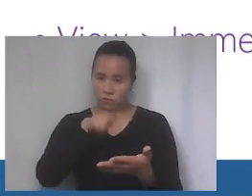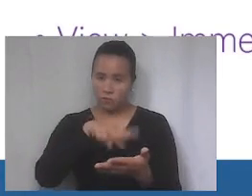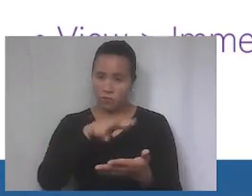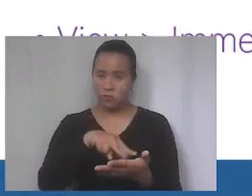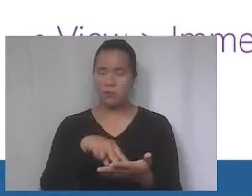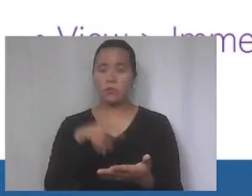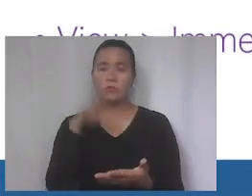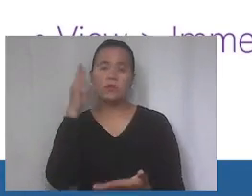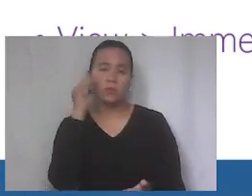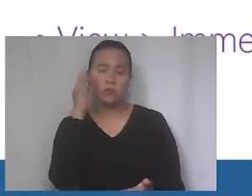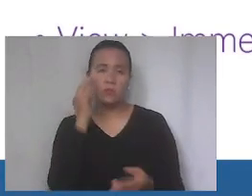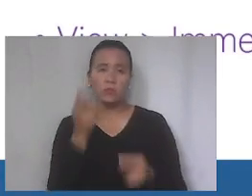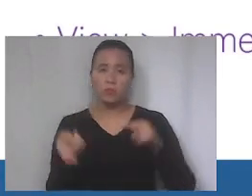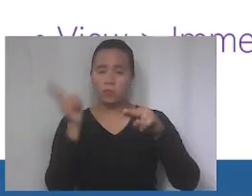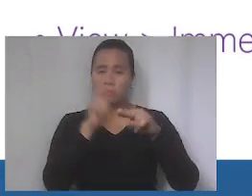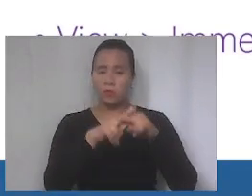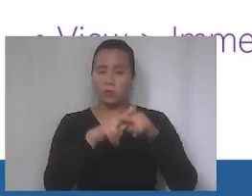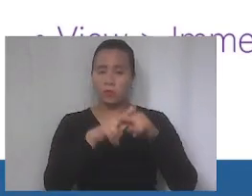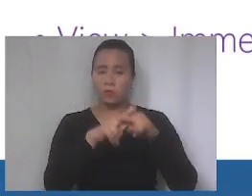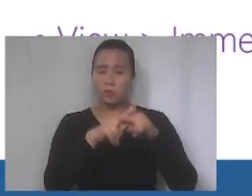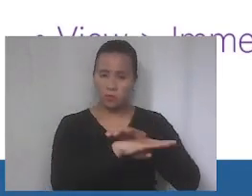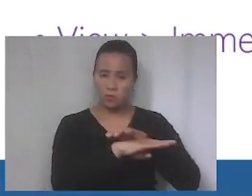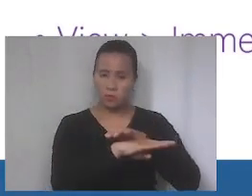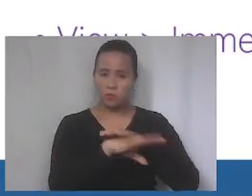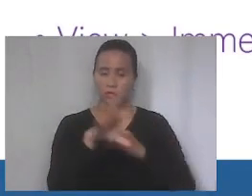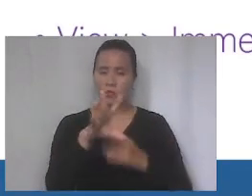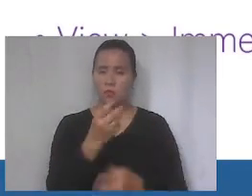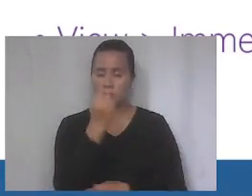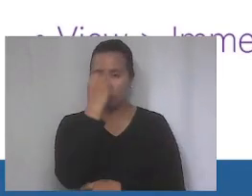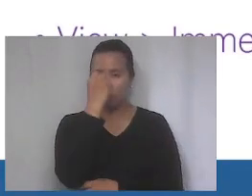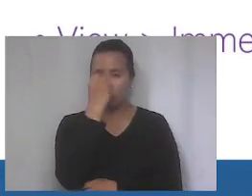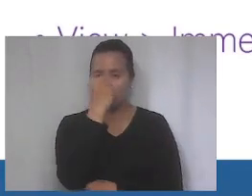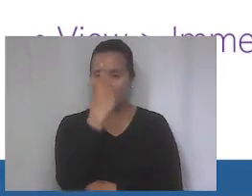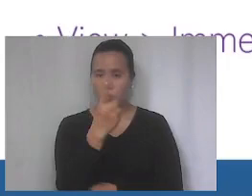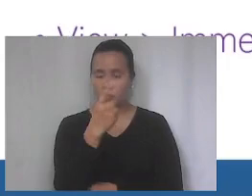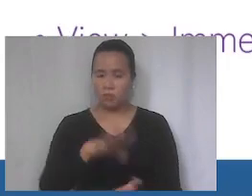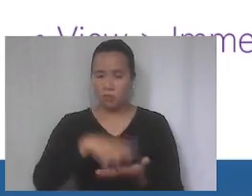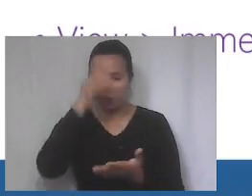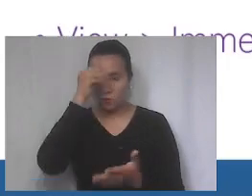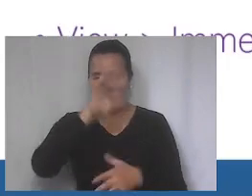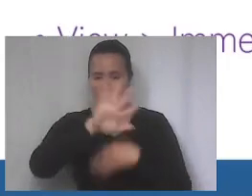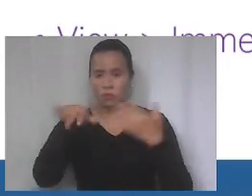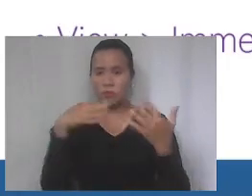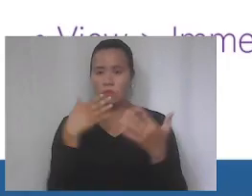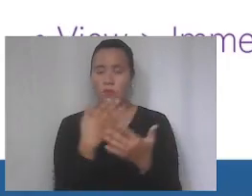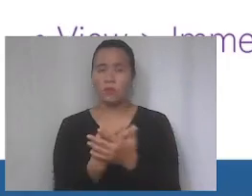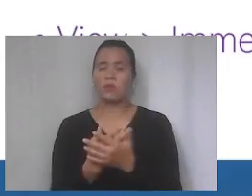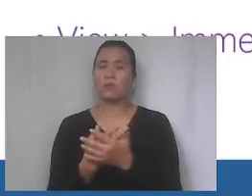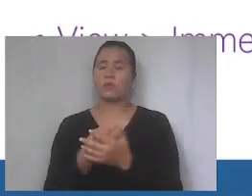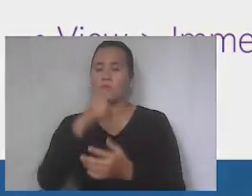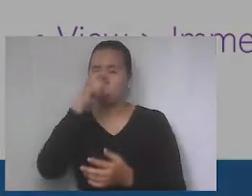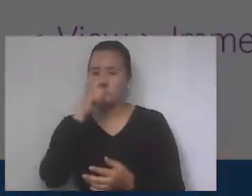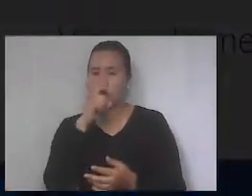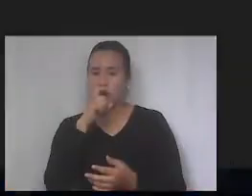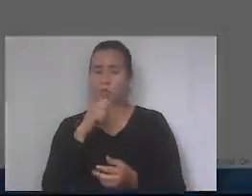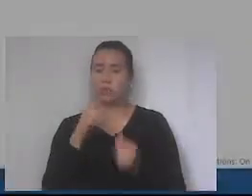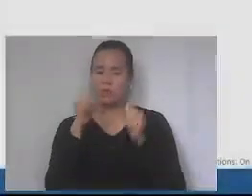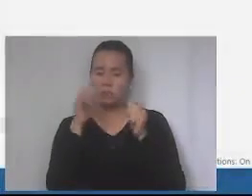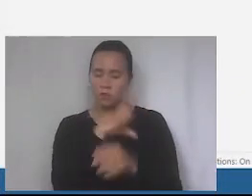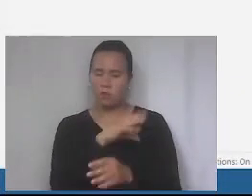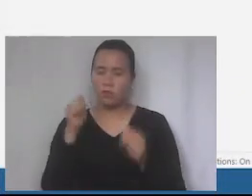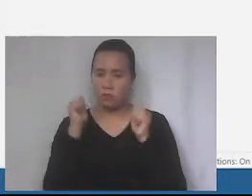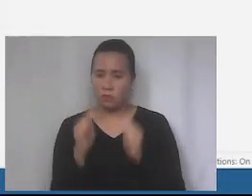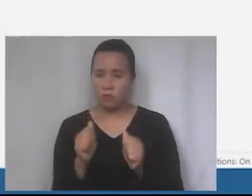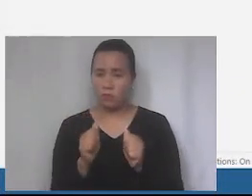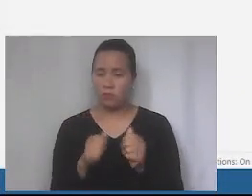tool Immersive Reader creates a reading experience that adds accessibility and comprehension for learners